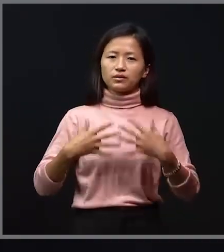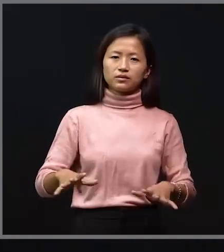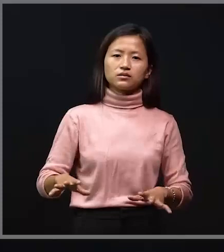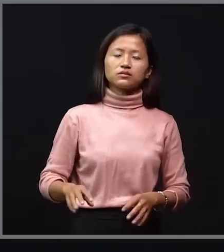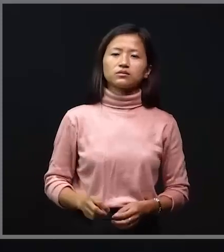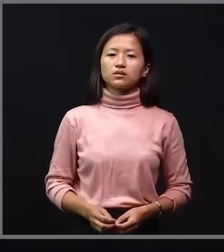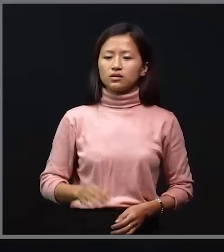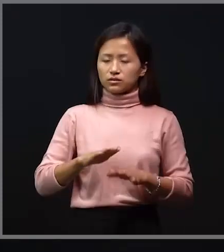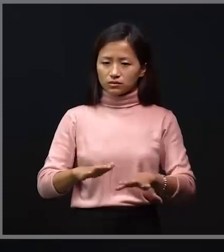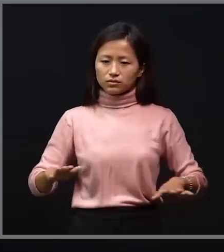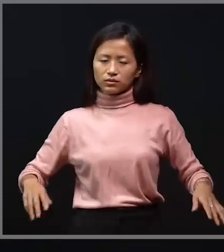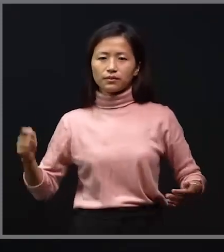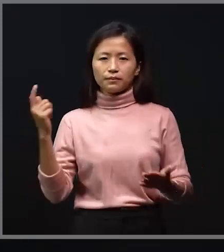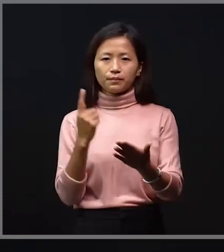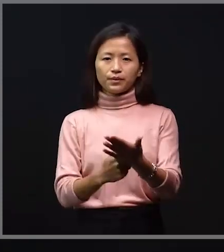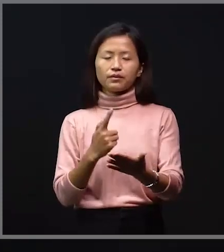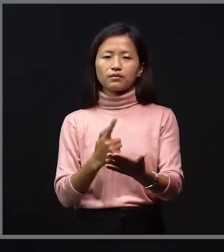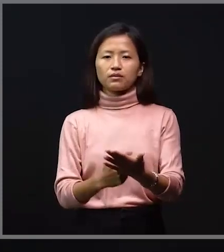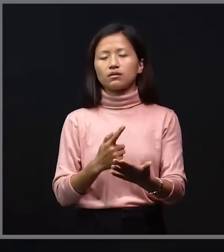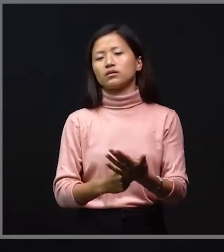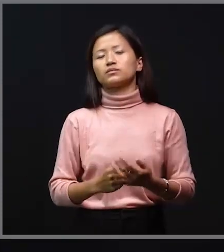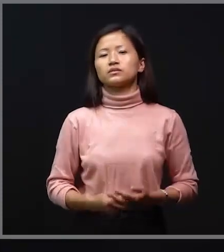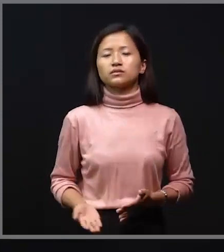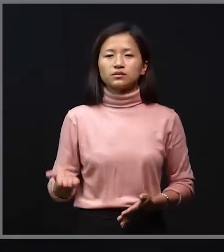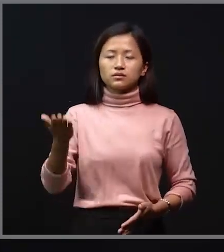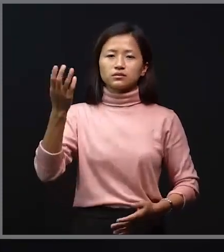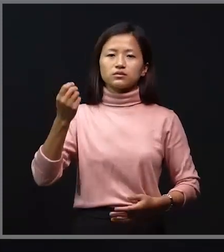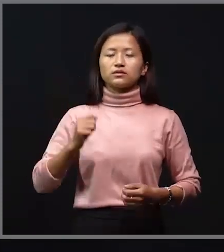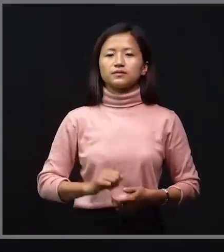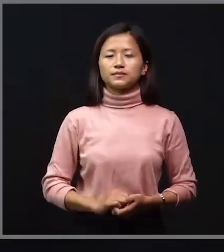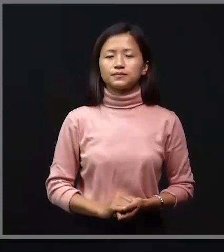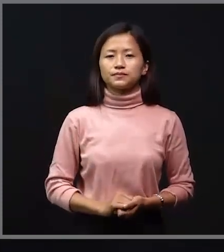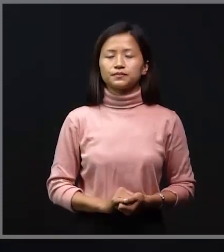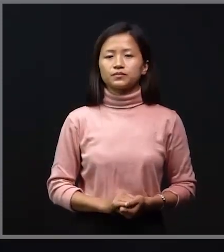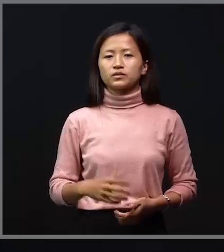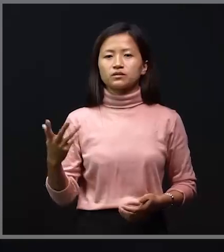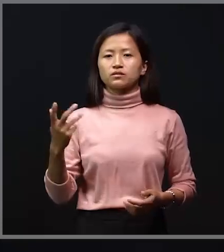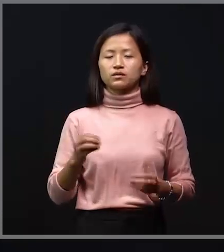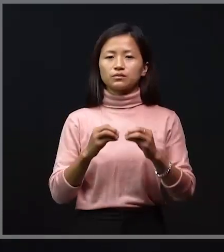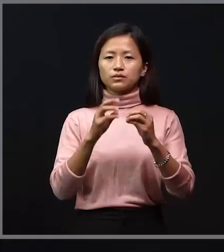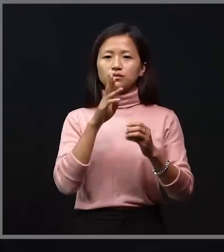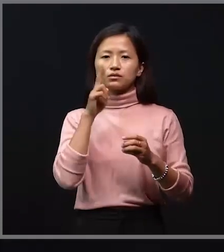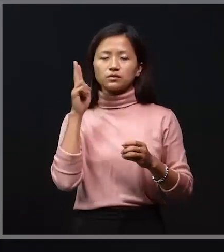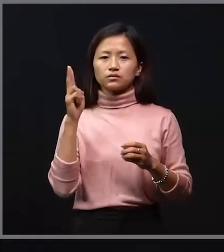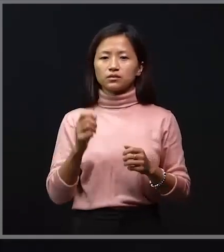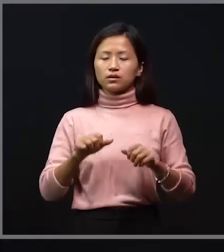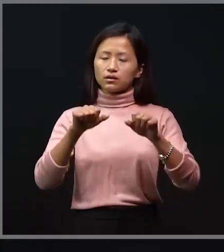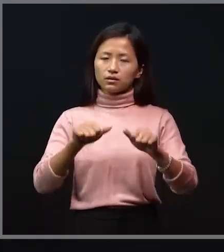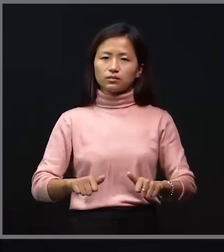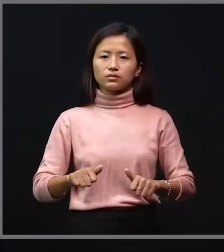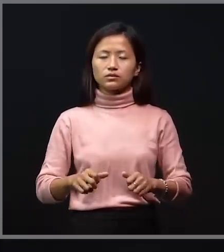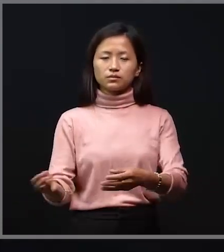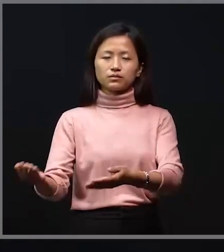Okay, children's were beaten up mercilessly and so on. And this is how the Britishers were able to